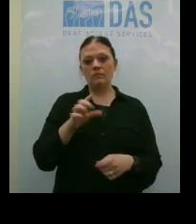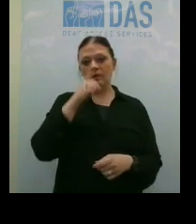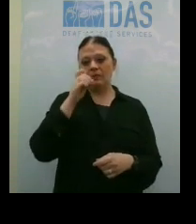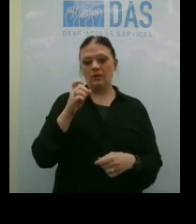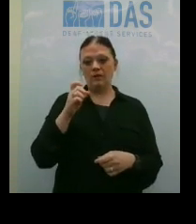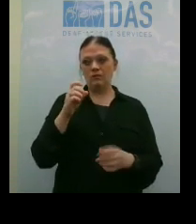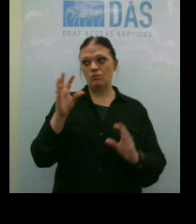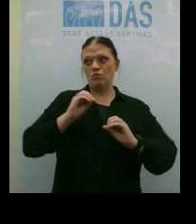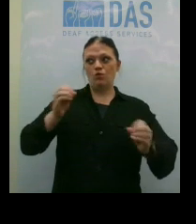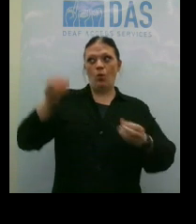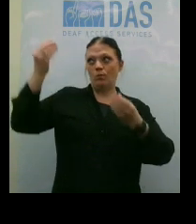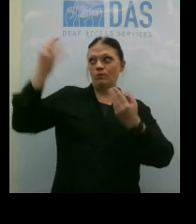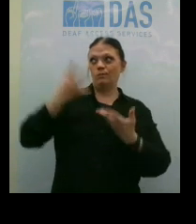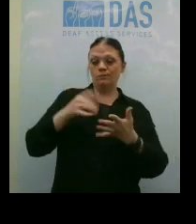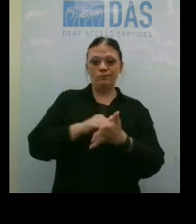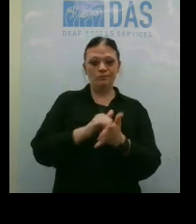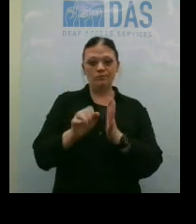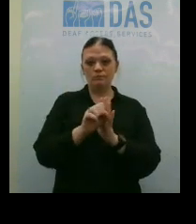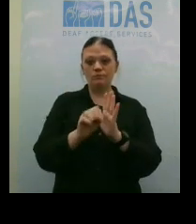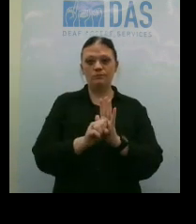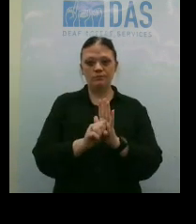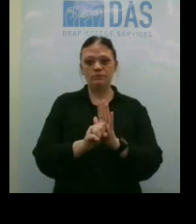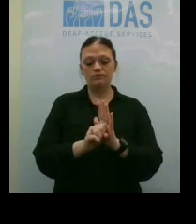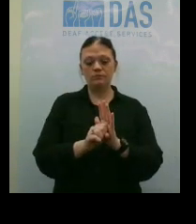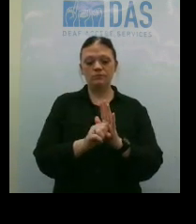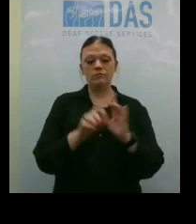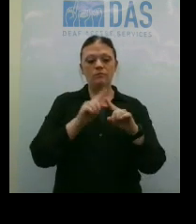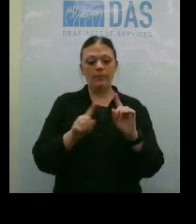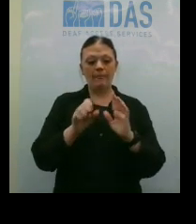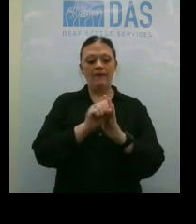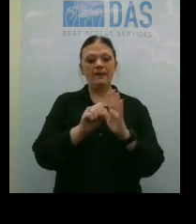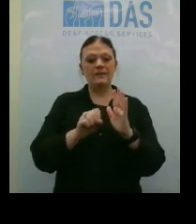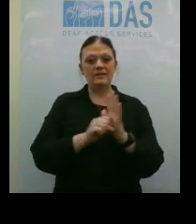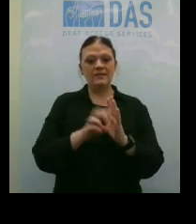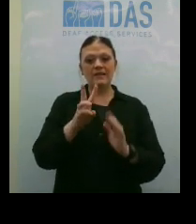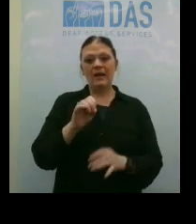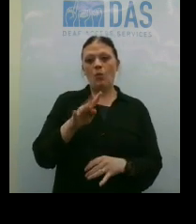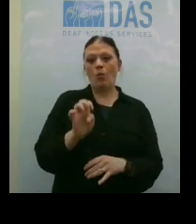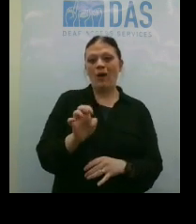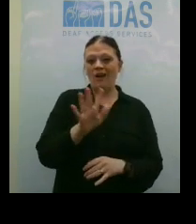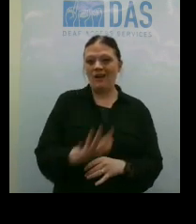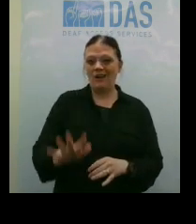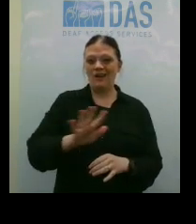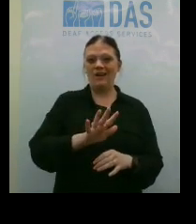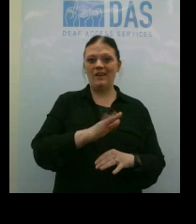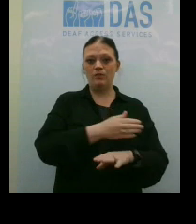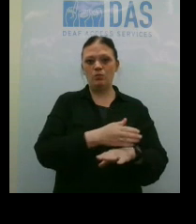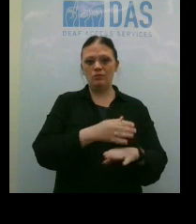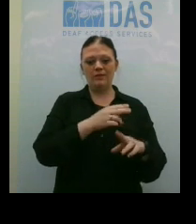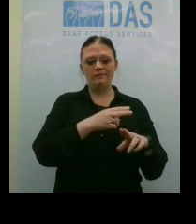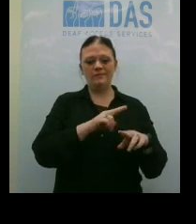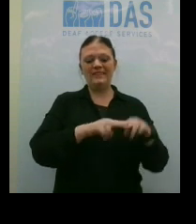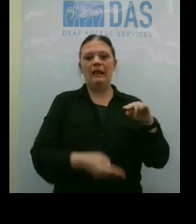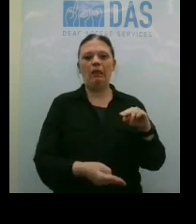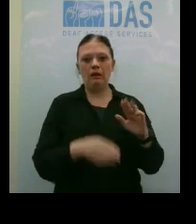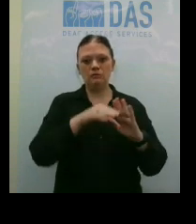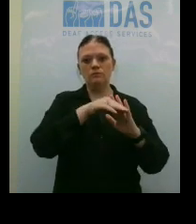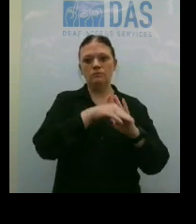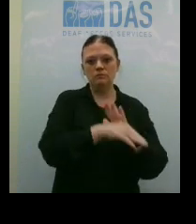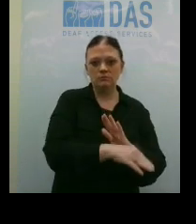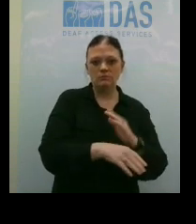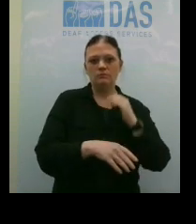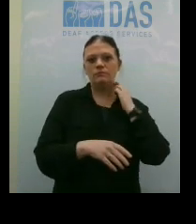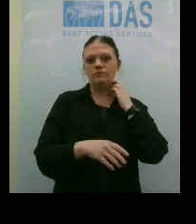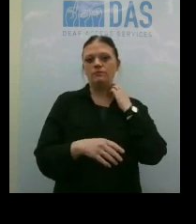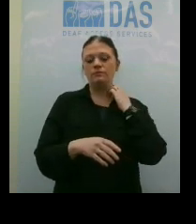lack of information from New York State, but there has been a statewide decline in hospitalizations. We have seen, in at least the data we knew of a few days